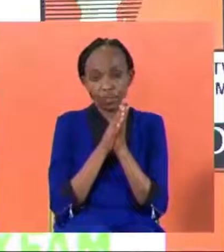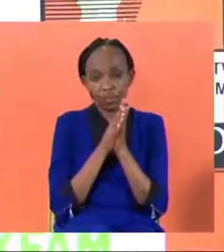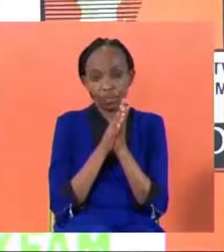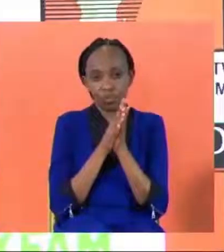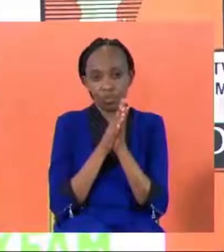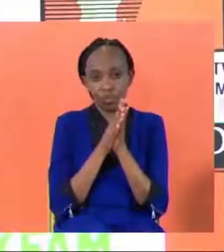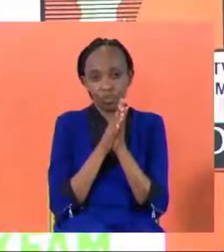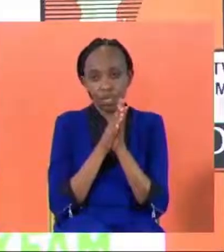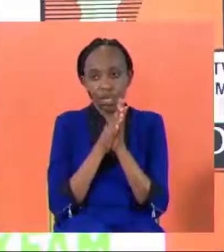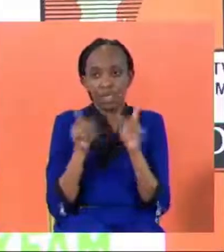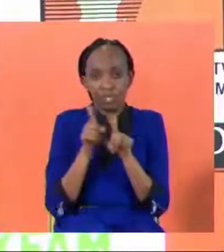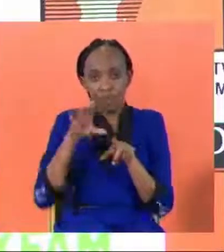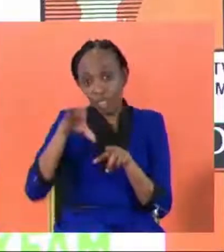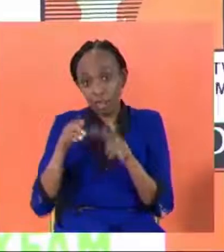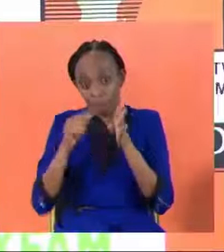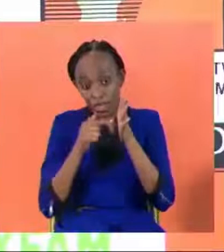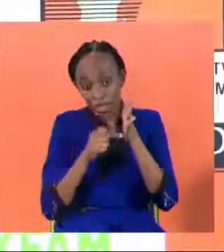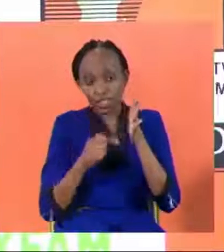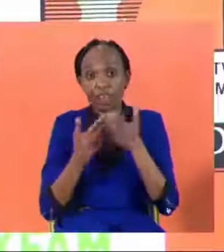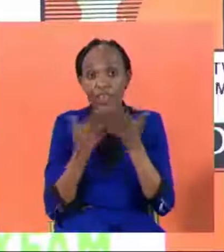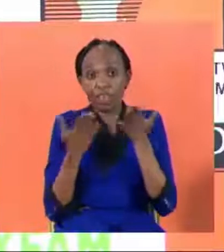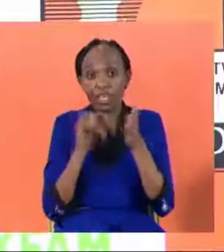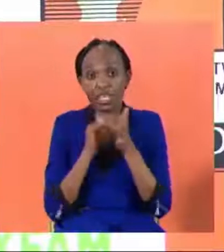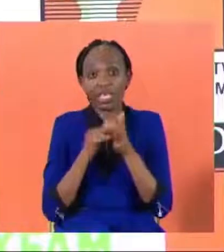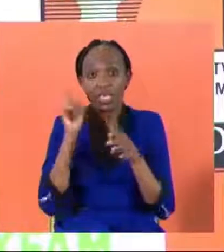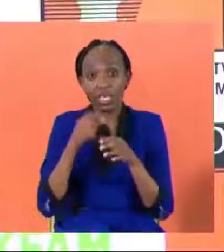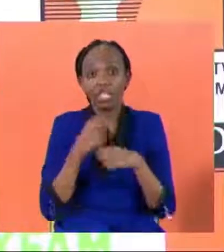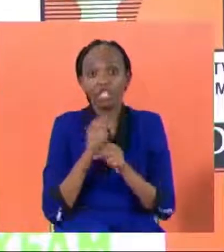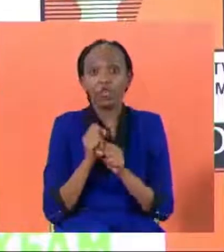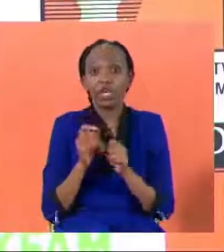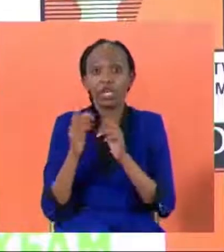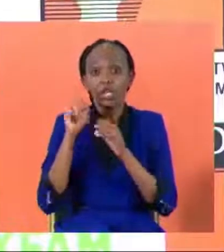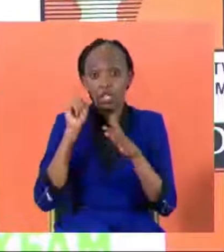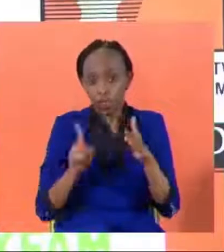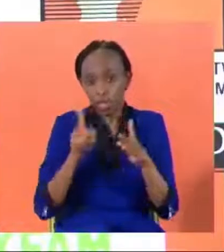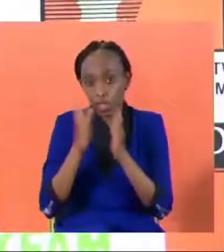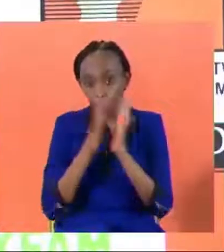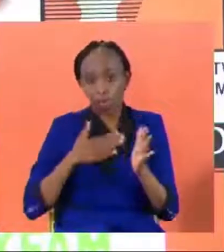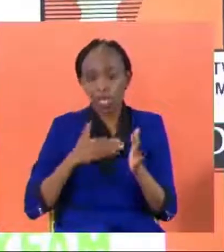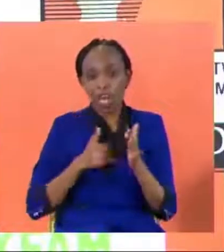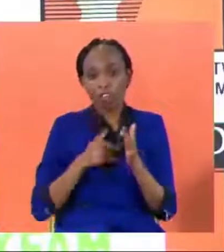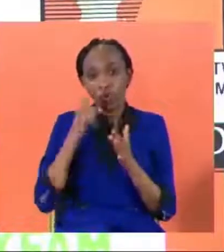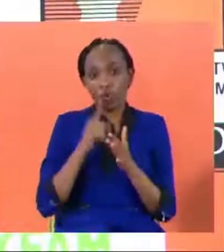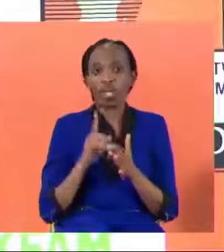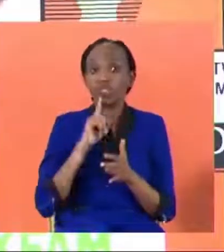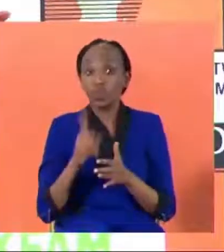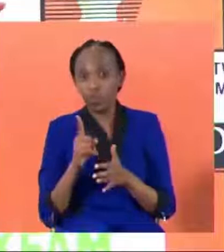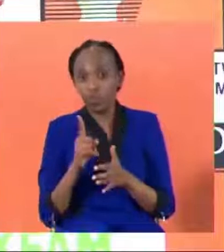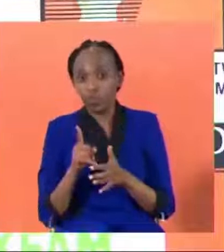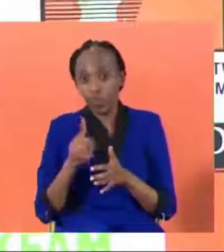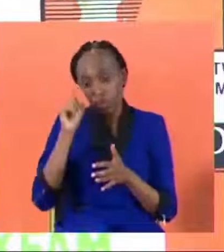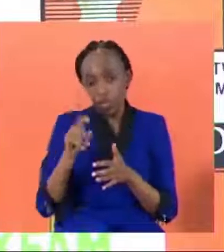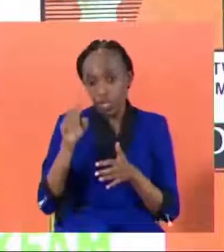a shopping list, really, of the things that I really need to make sure that my story has. One is a setting. So you need to